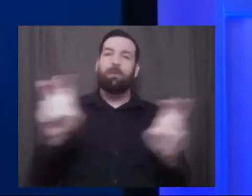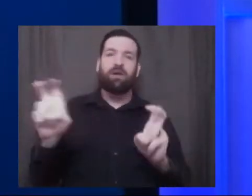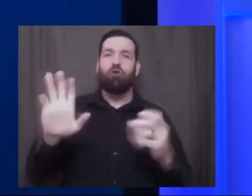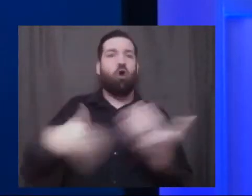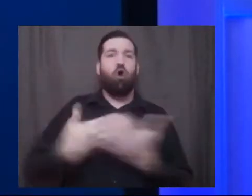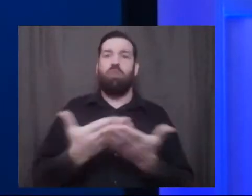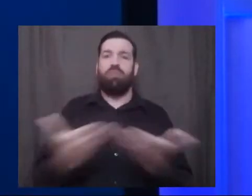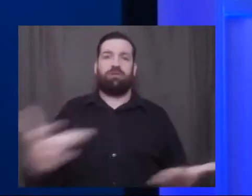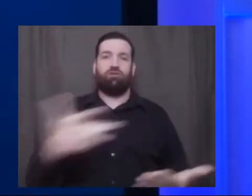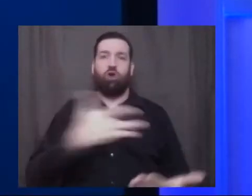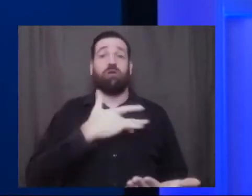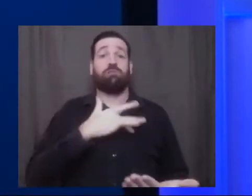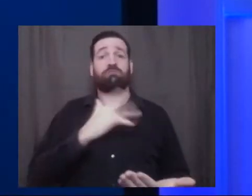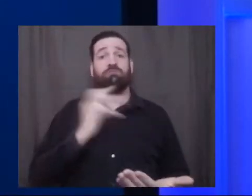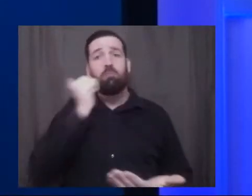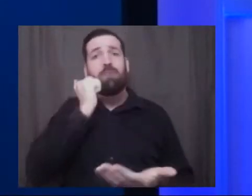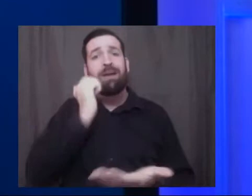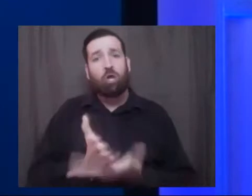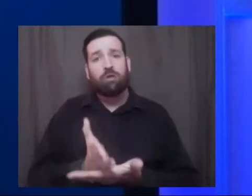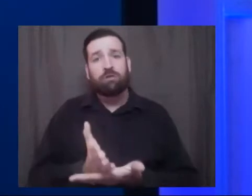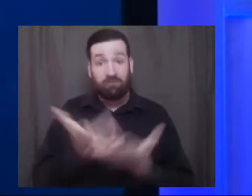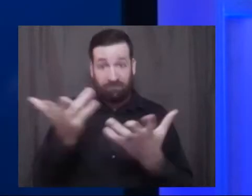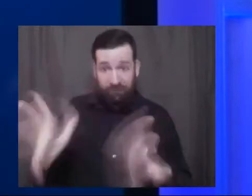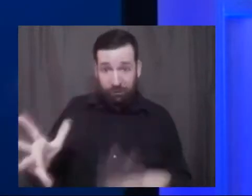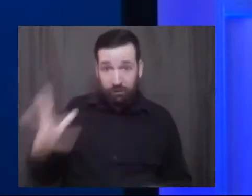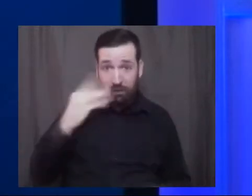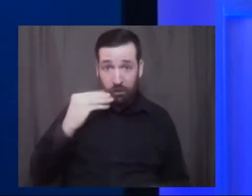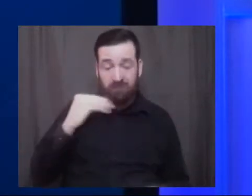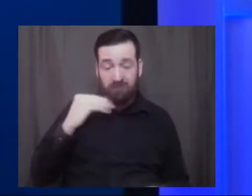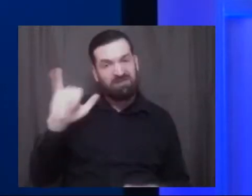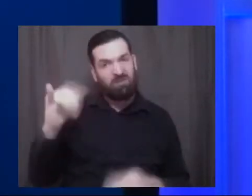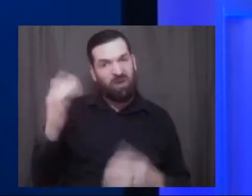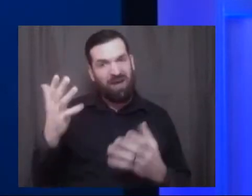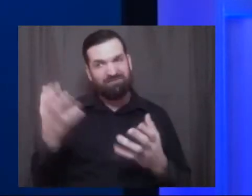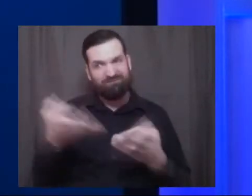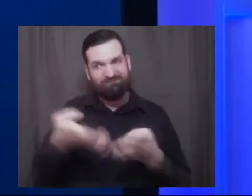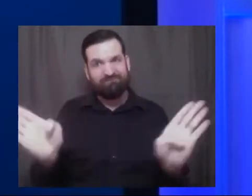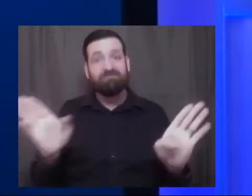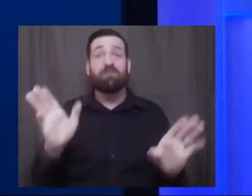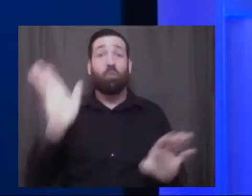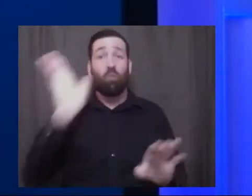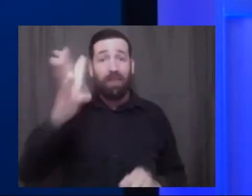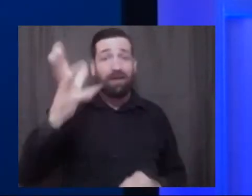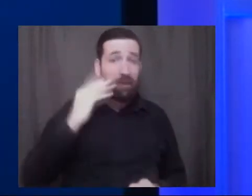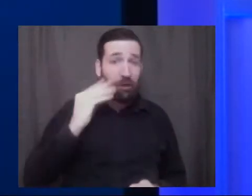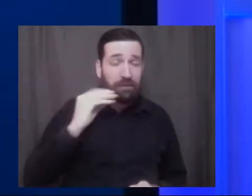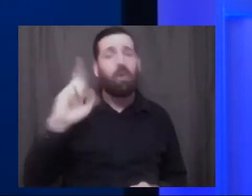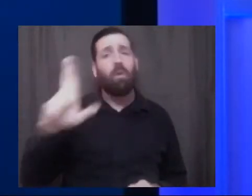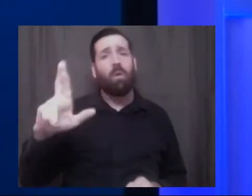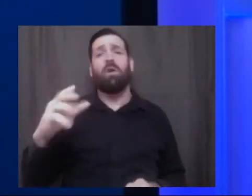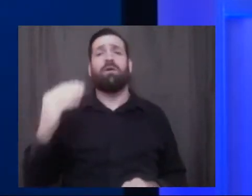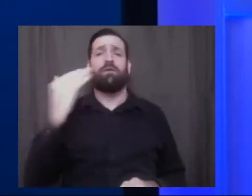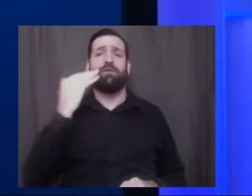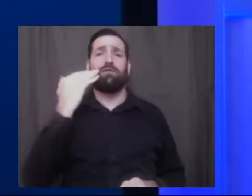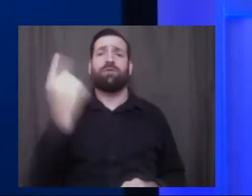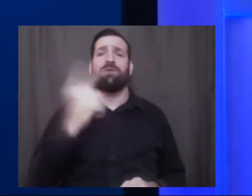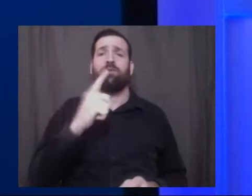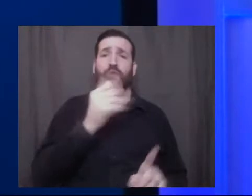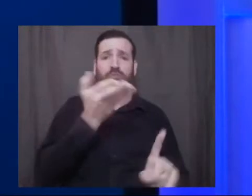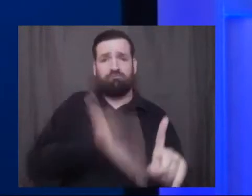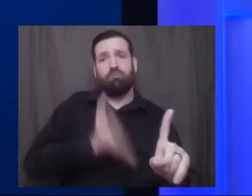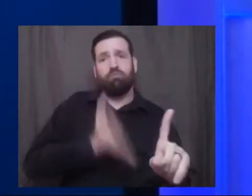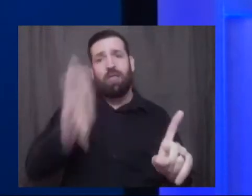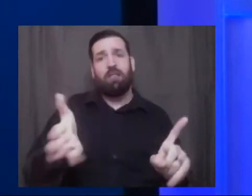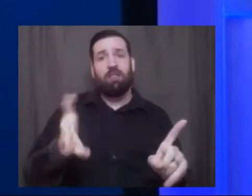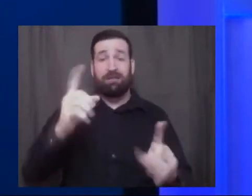menopause. You've either been through it, this is why it's universal, you will go through it, or you know someone who's going through it or will go through it. And the symptoms can be